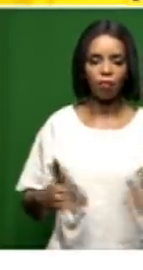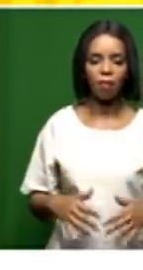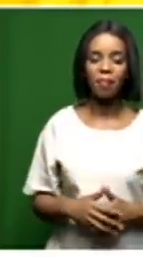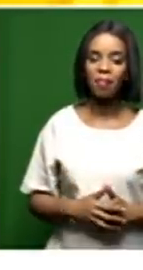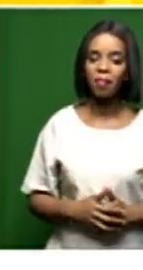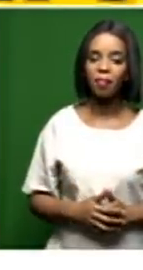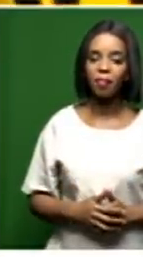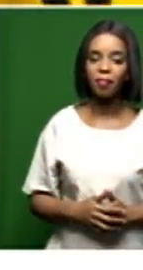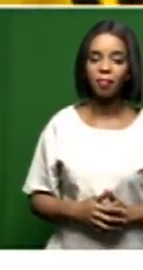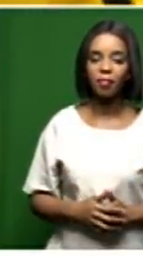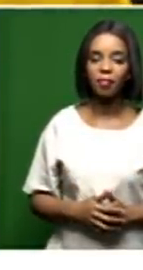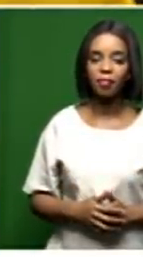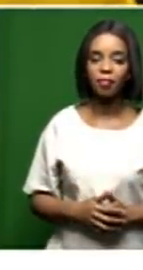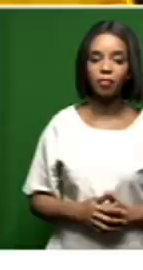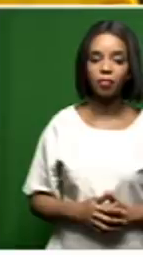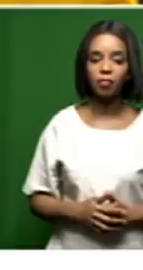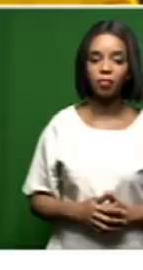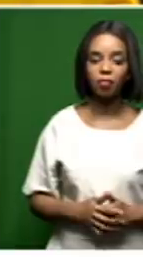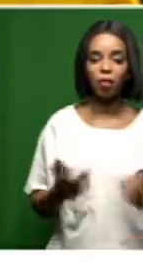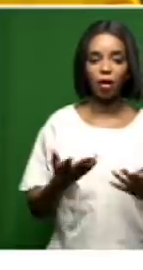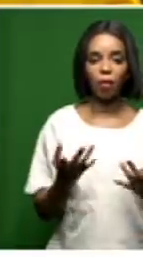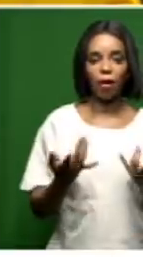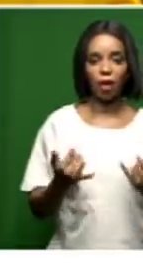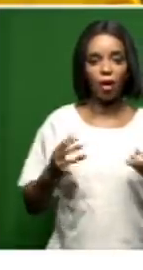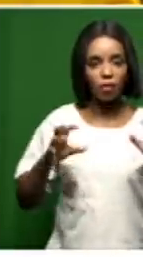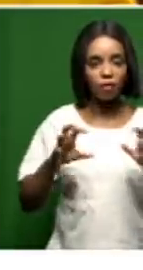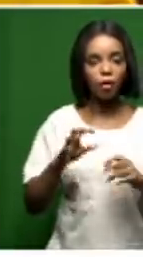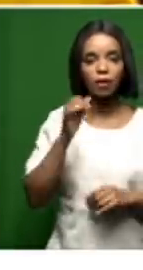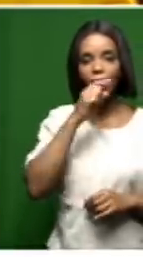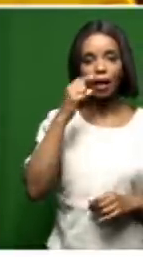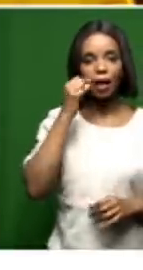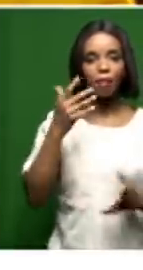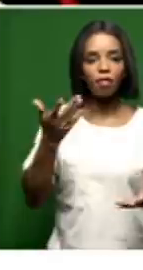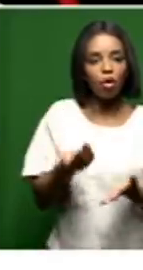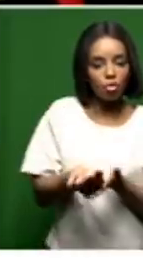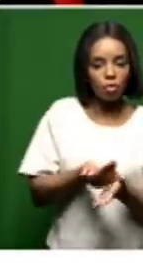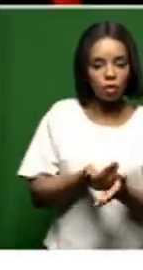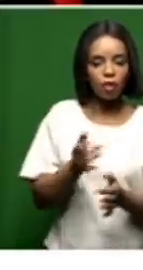president. In which times he's forced, in the name of preserving the party.